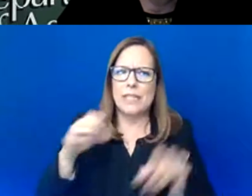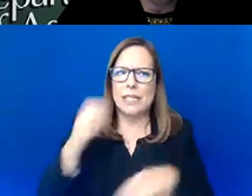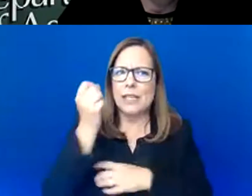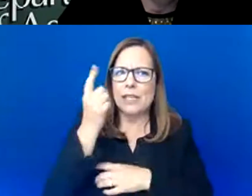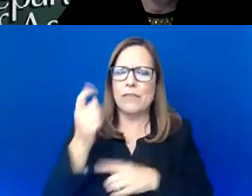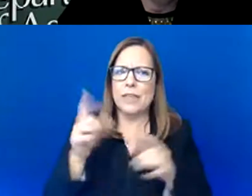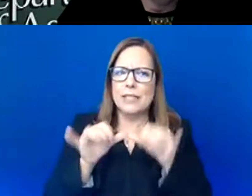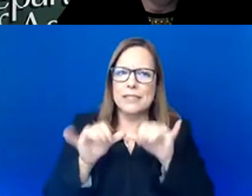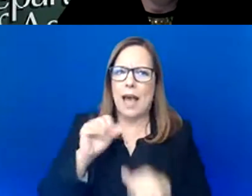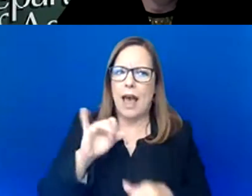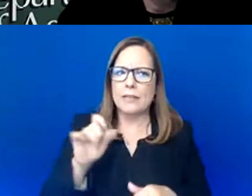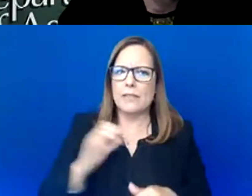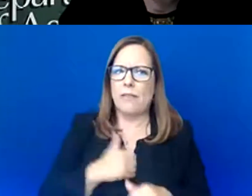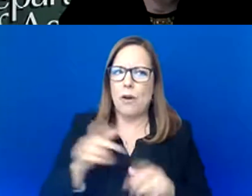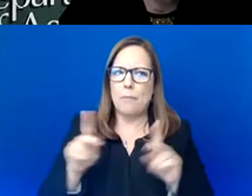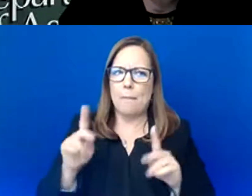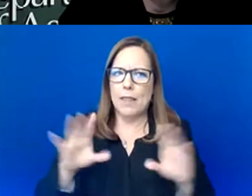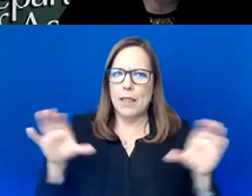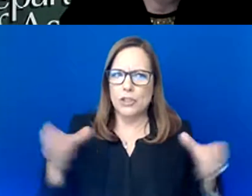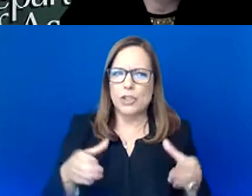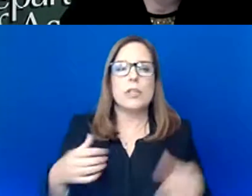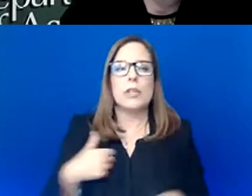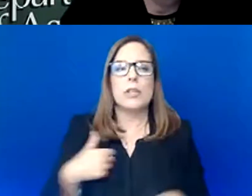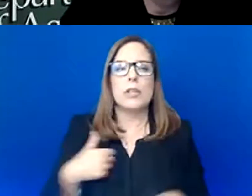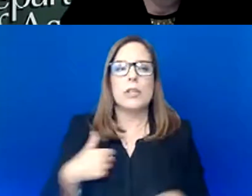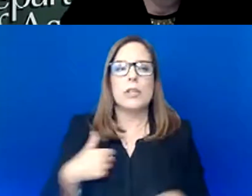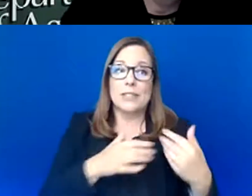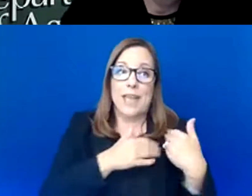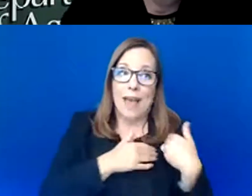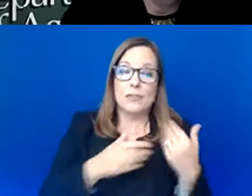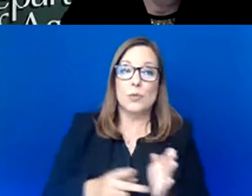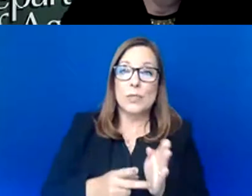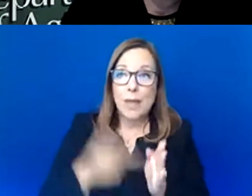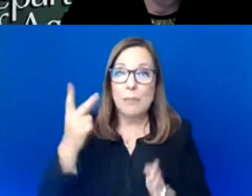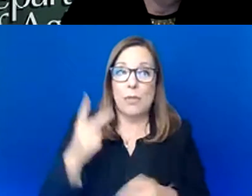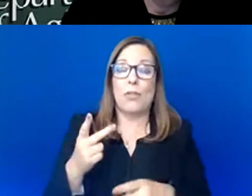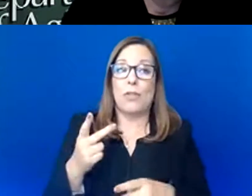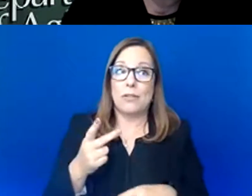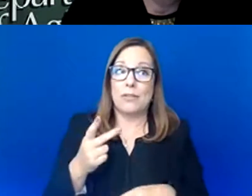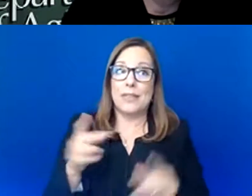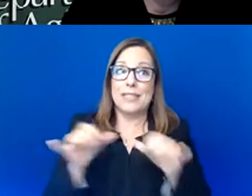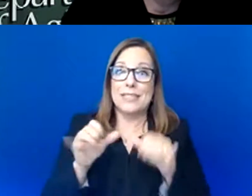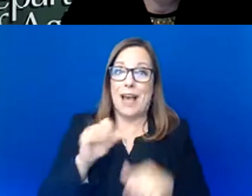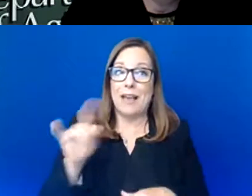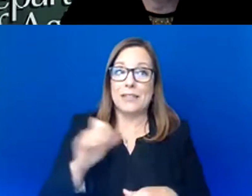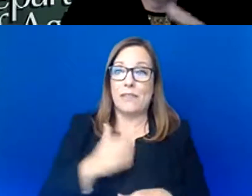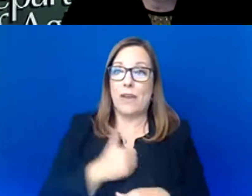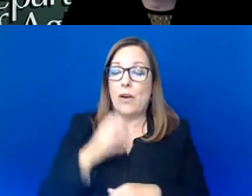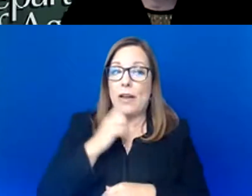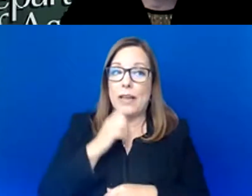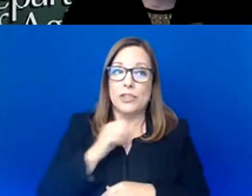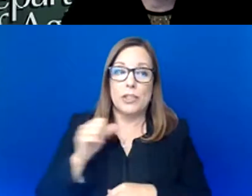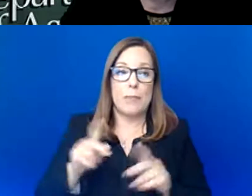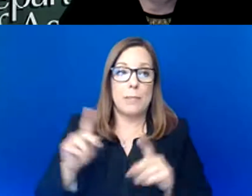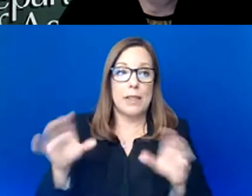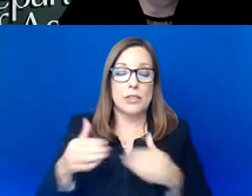on task to basically double the size of our older adult population in the next 8 years. Purposeful Aging